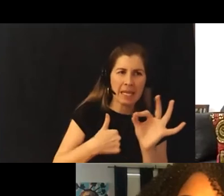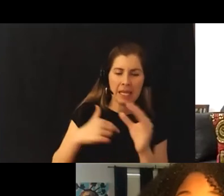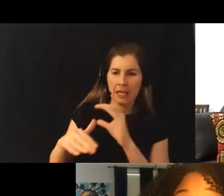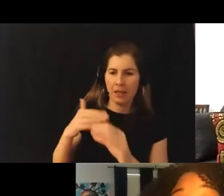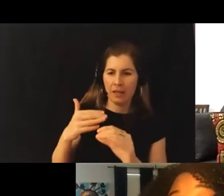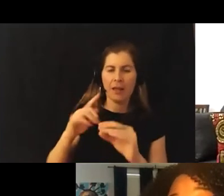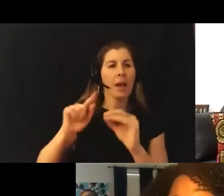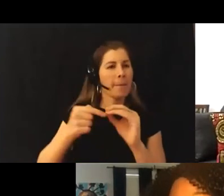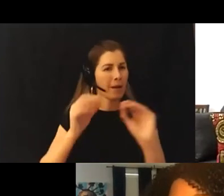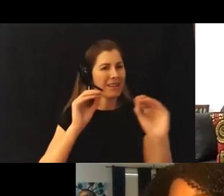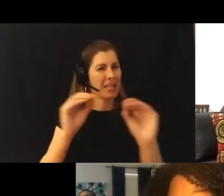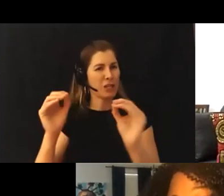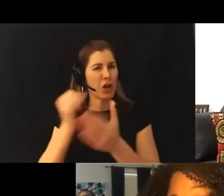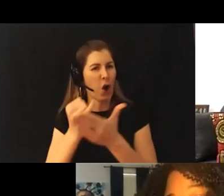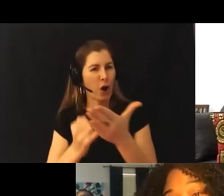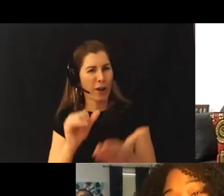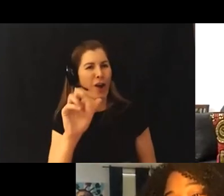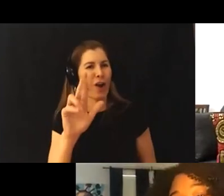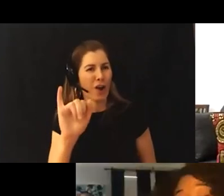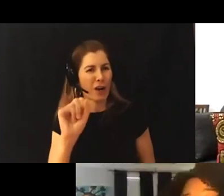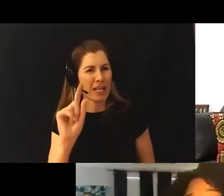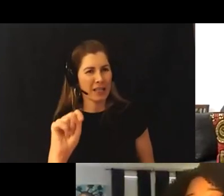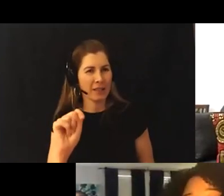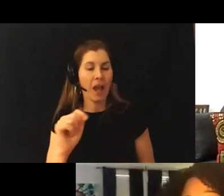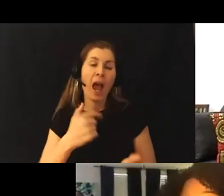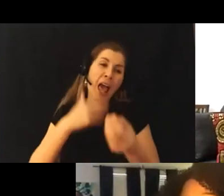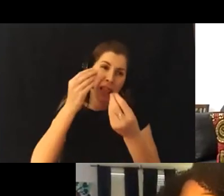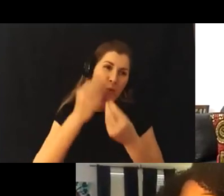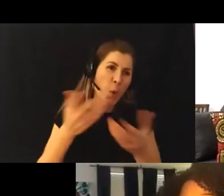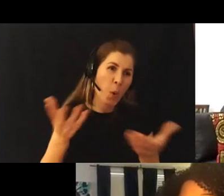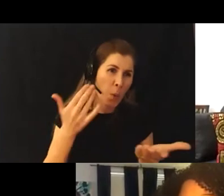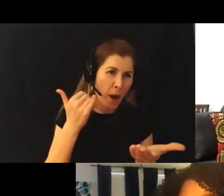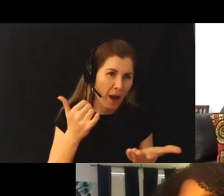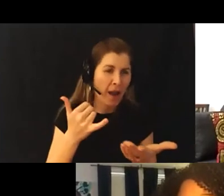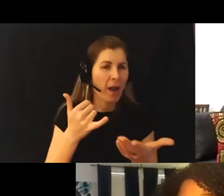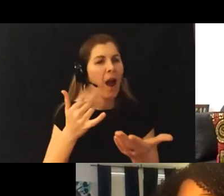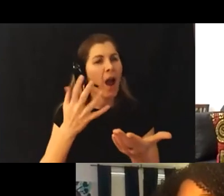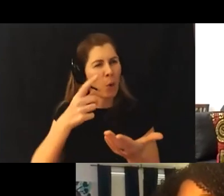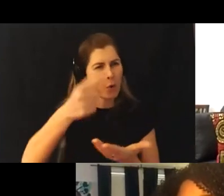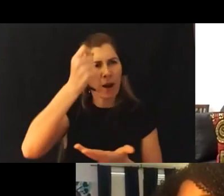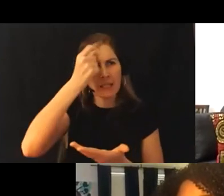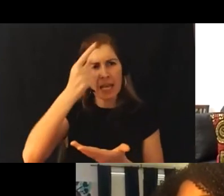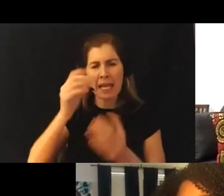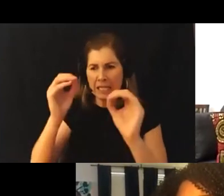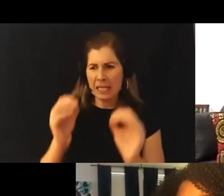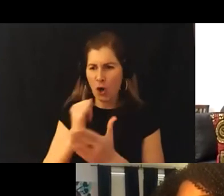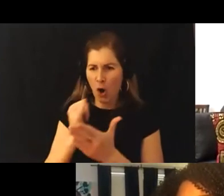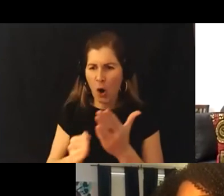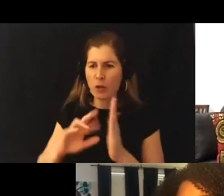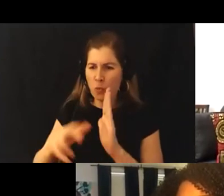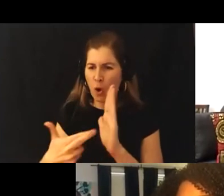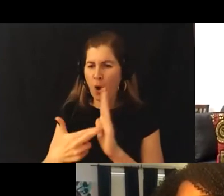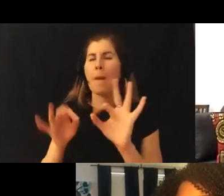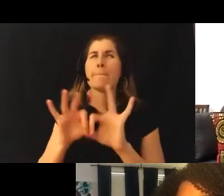teaching artists. And so I just share that to underscore the importance of the role of teaching artists and the